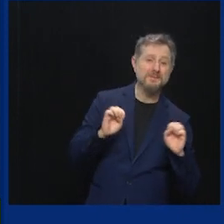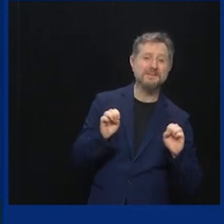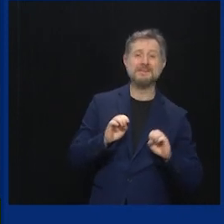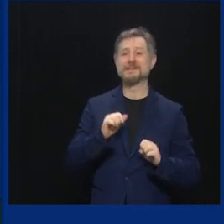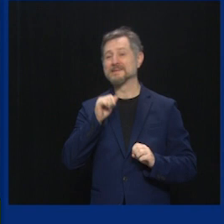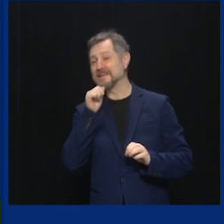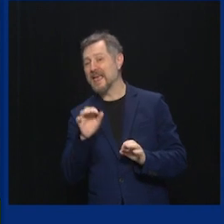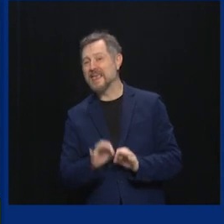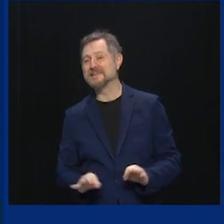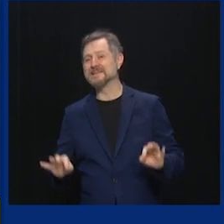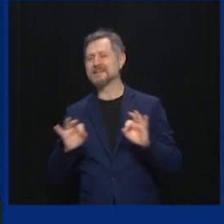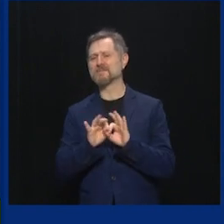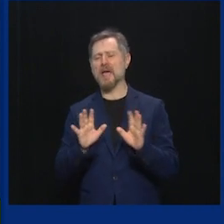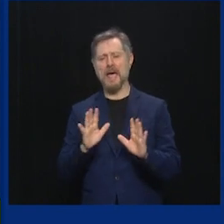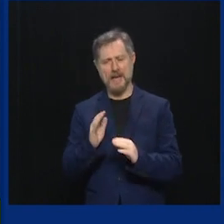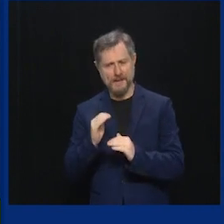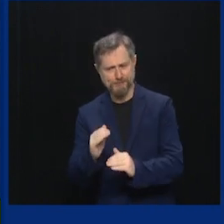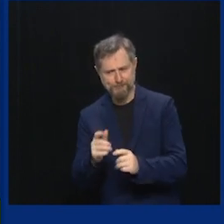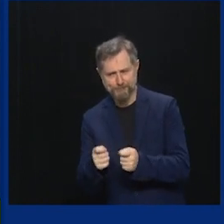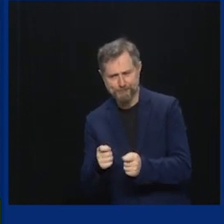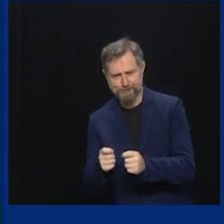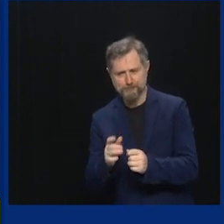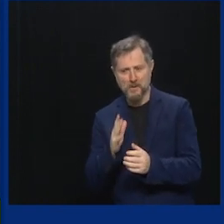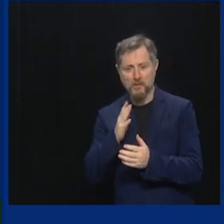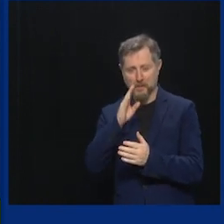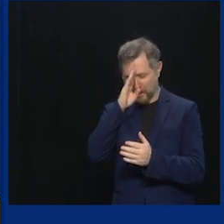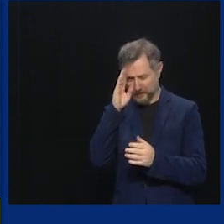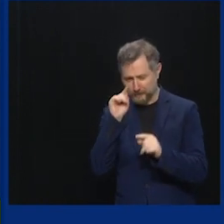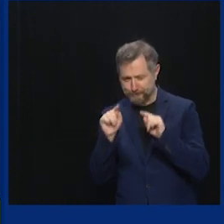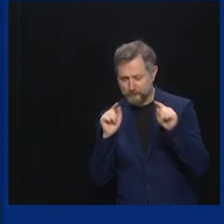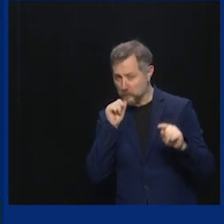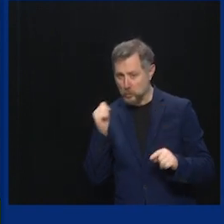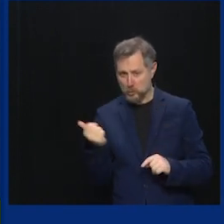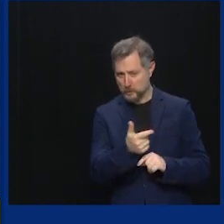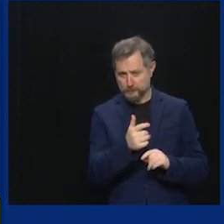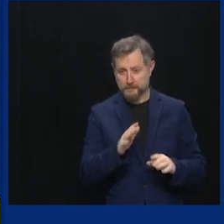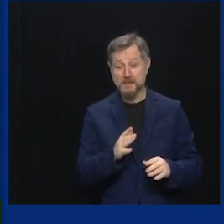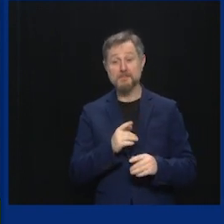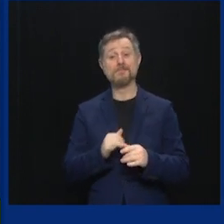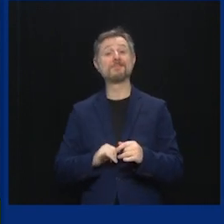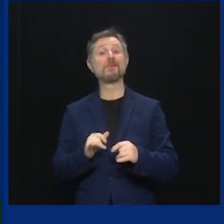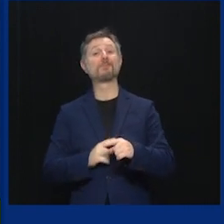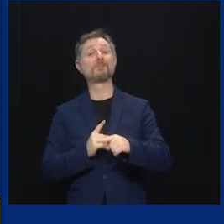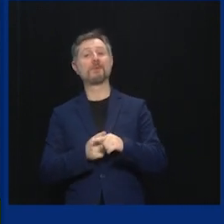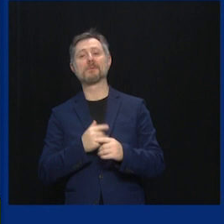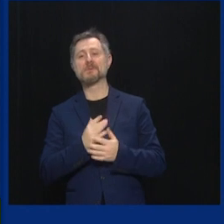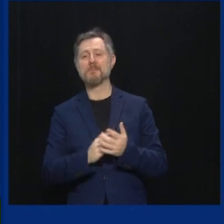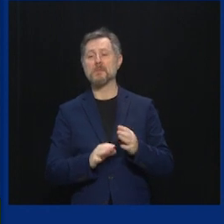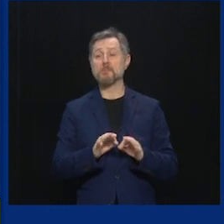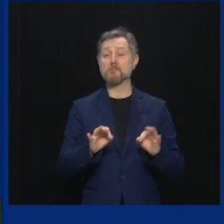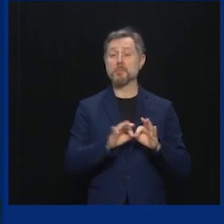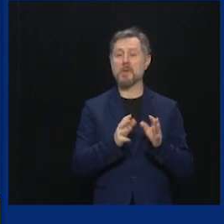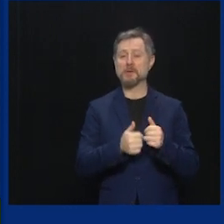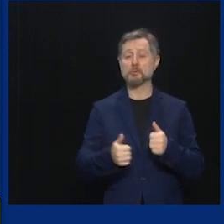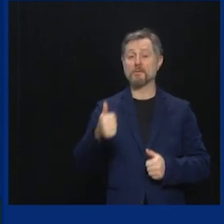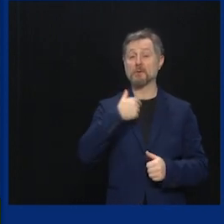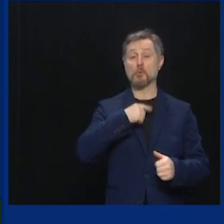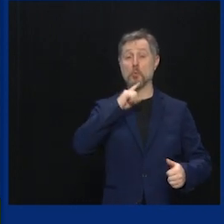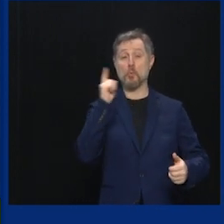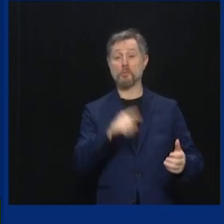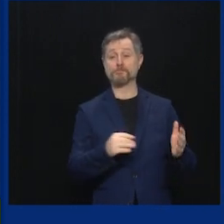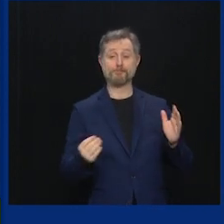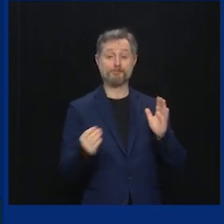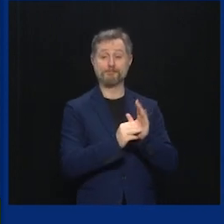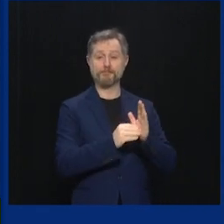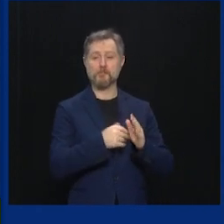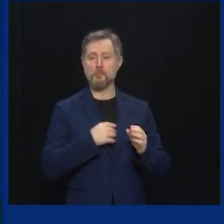specific hospitals, but allows us to acquire, and also the executive order, the other reason why it's so important, it allows us to have more flexibility